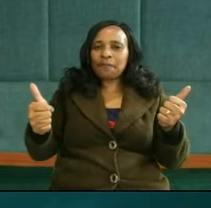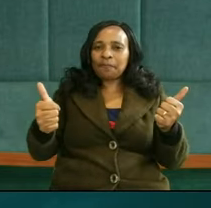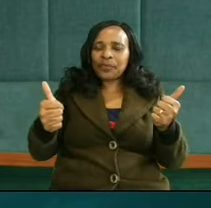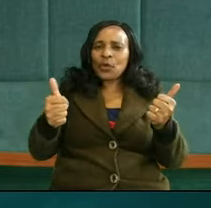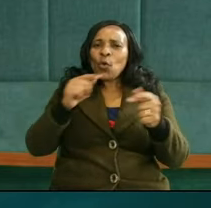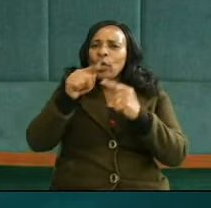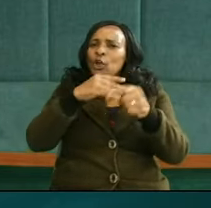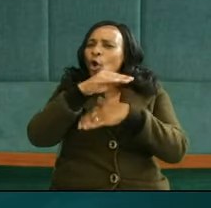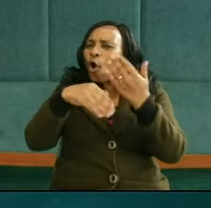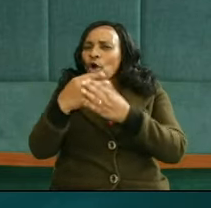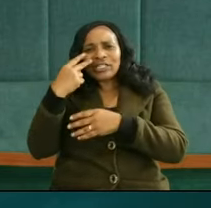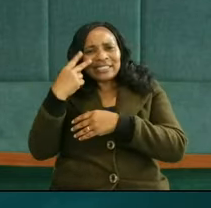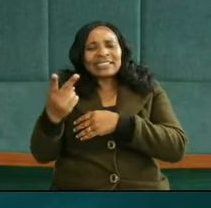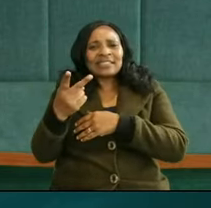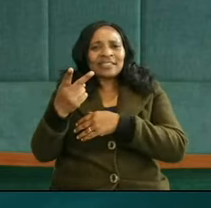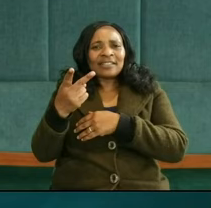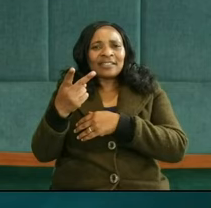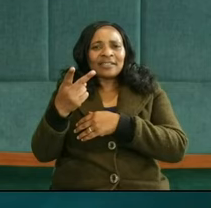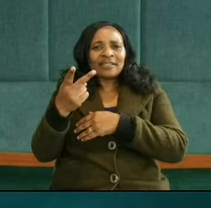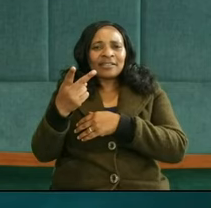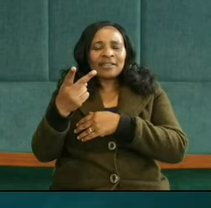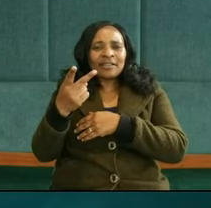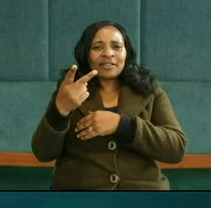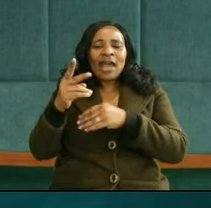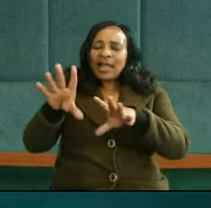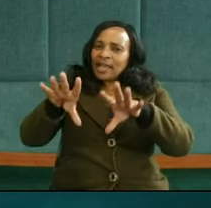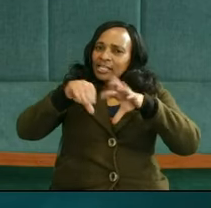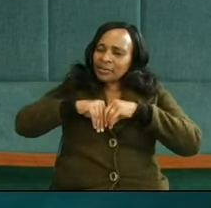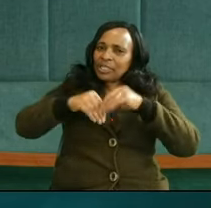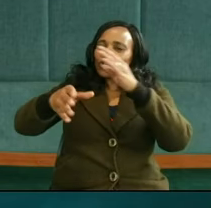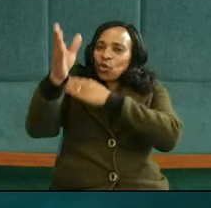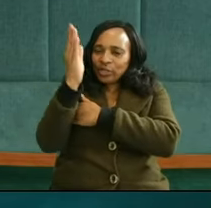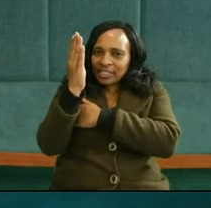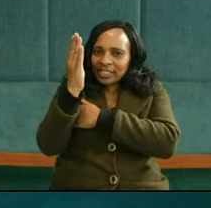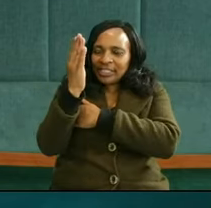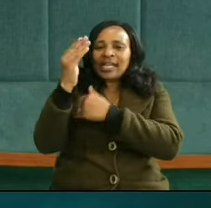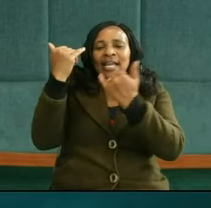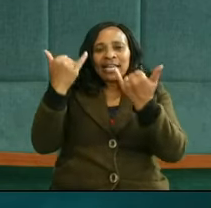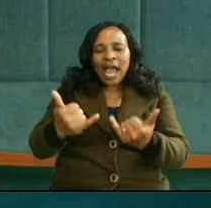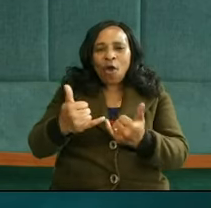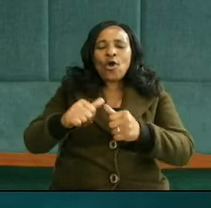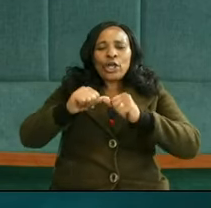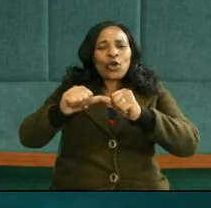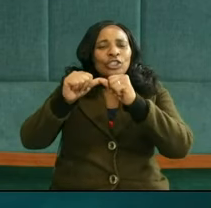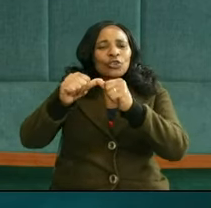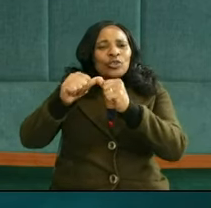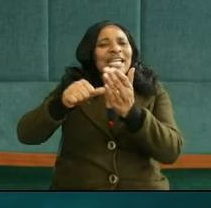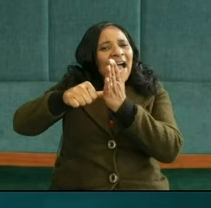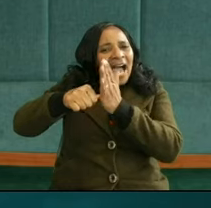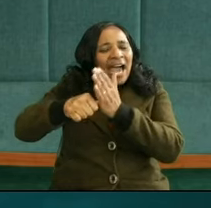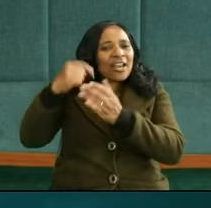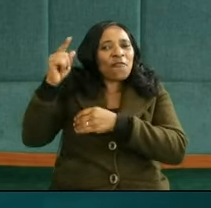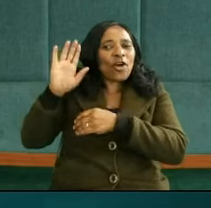is still outside the fold of safety of God, it is time to proceed on mission. And so